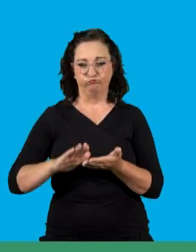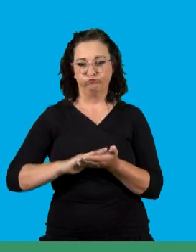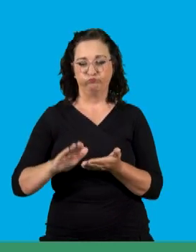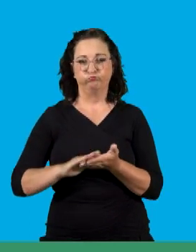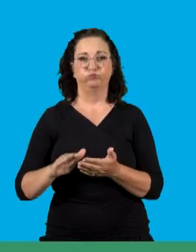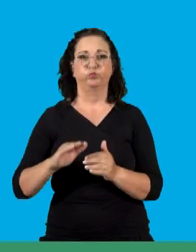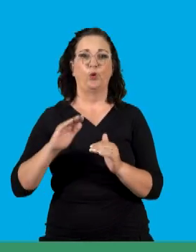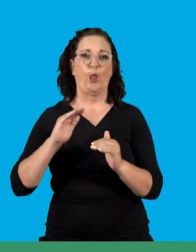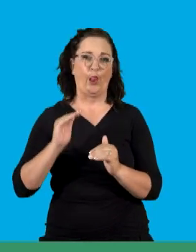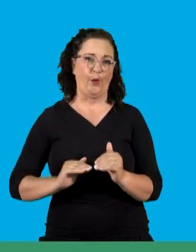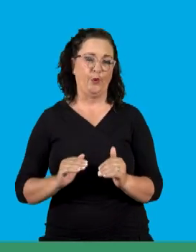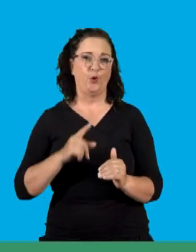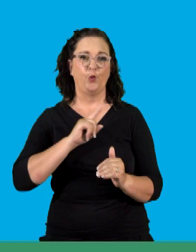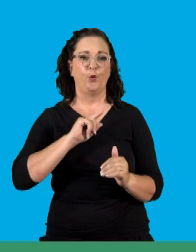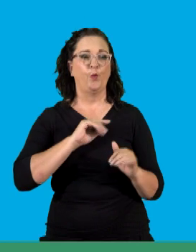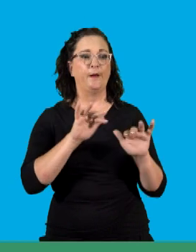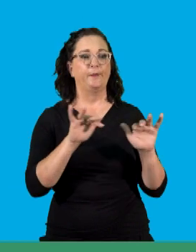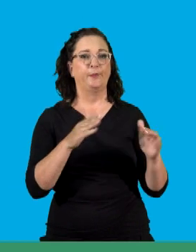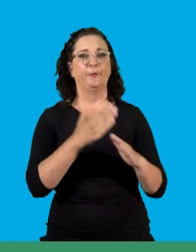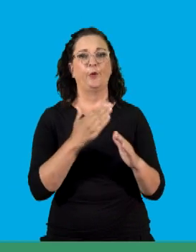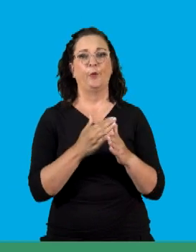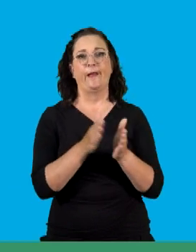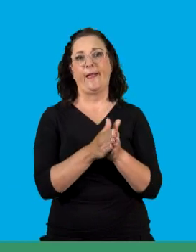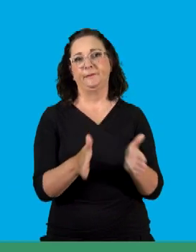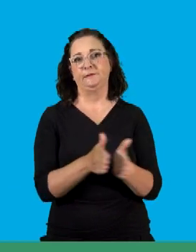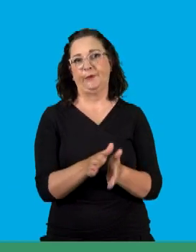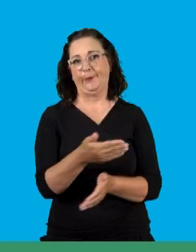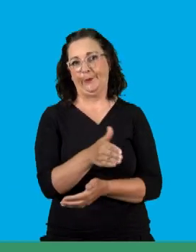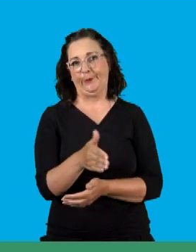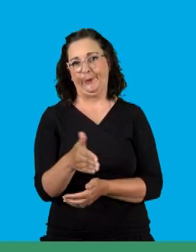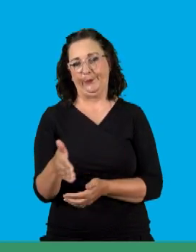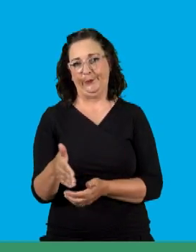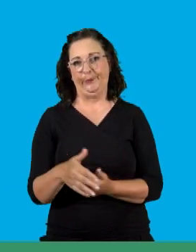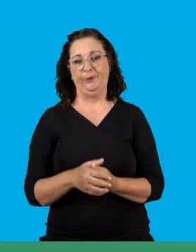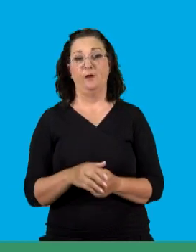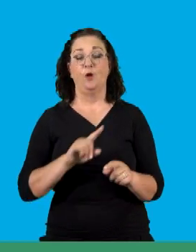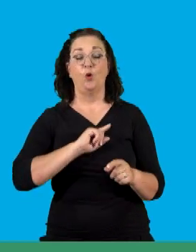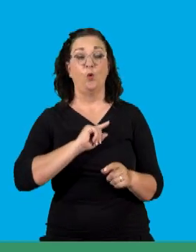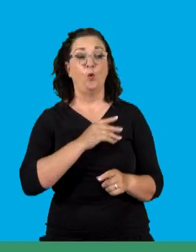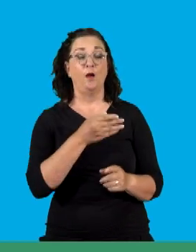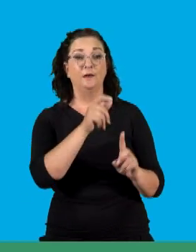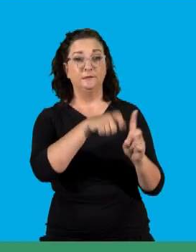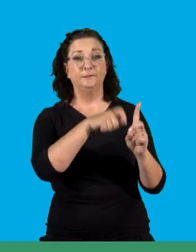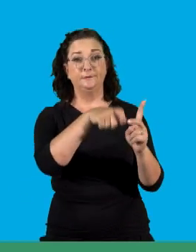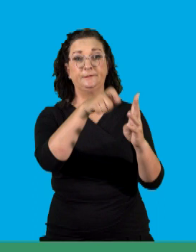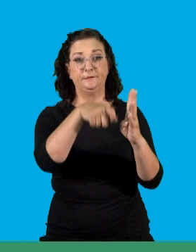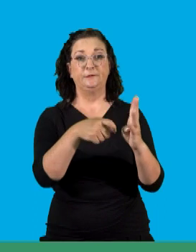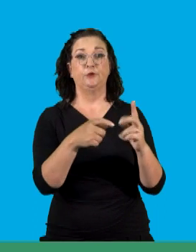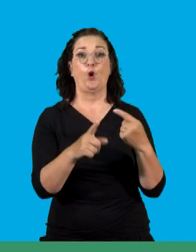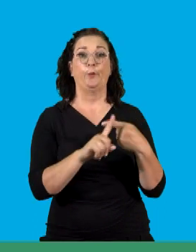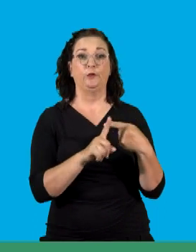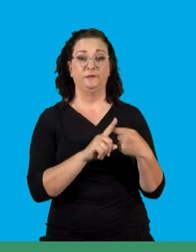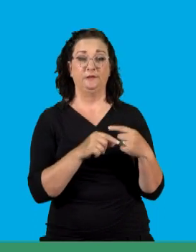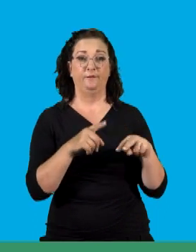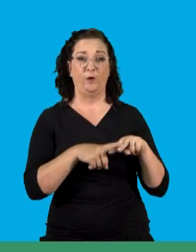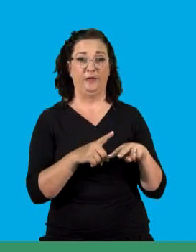these employees are absent in the workplace, if these employees who are HIV positive are not productive